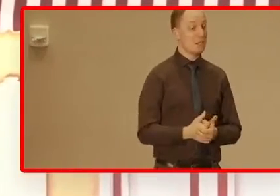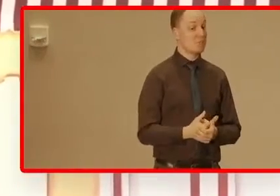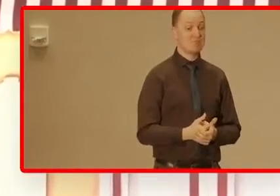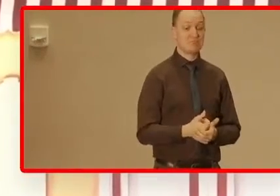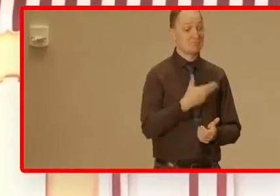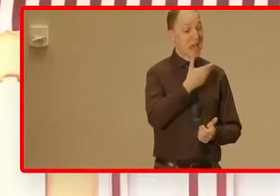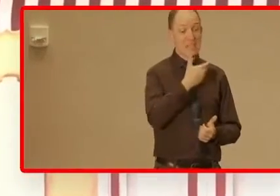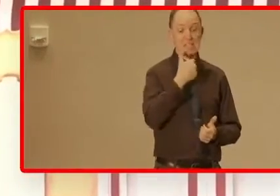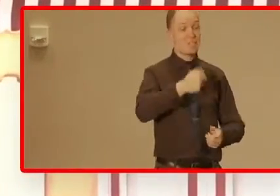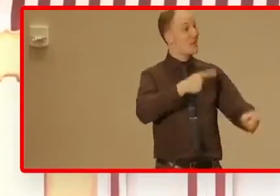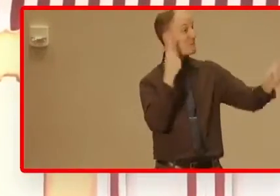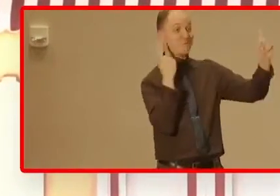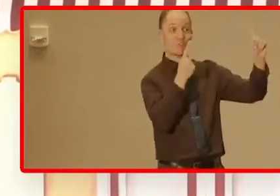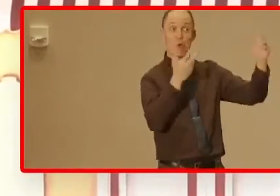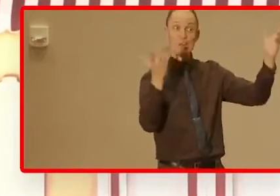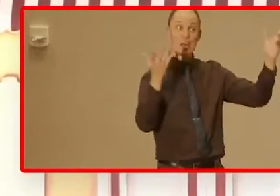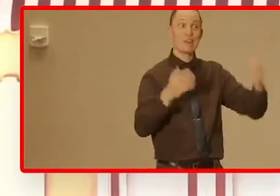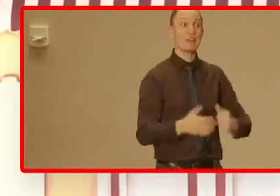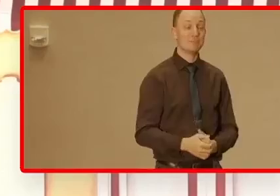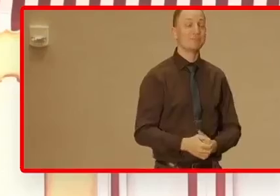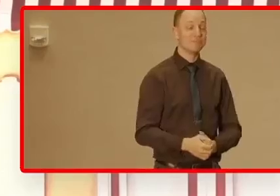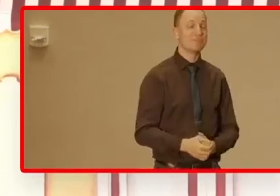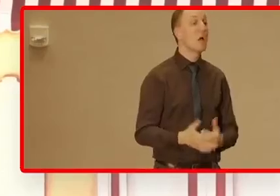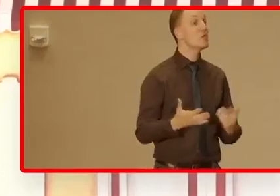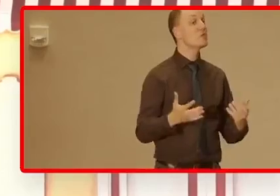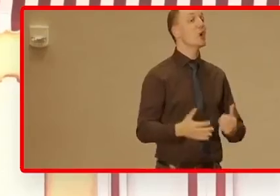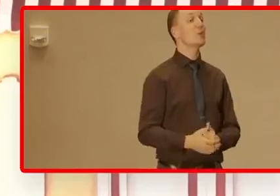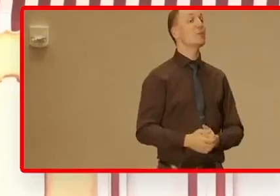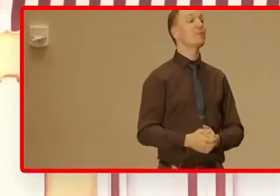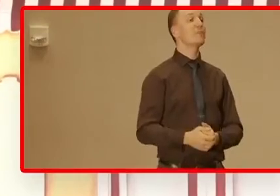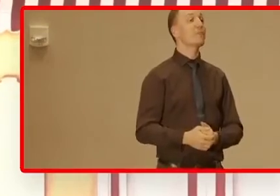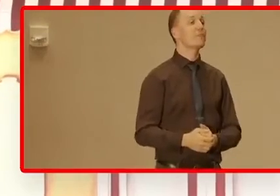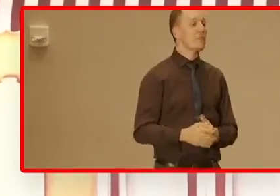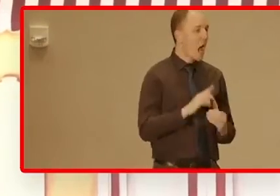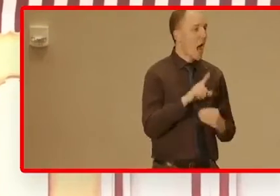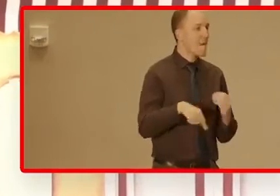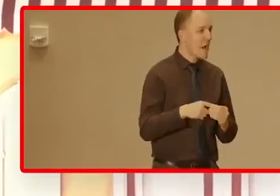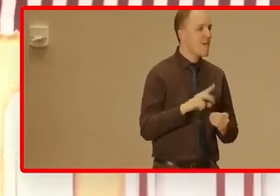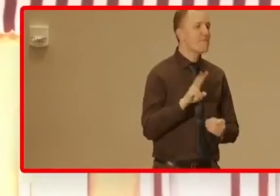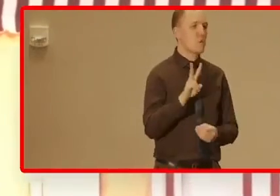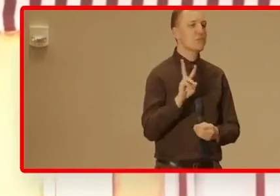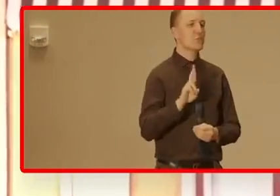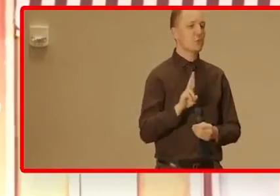out there possible. So, about vocational rehabilitation.